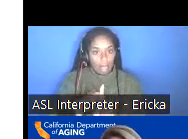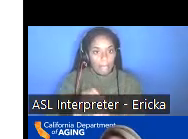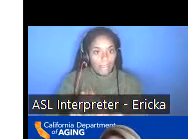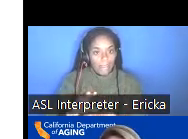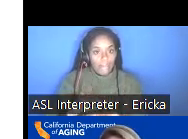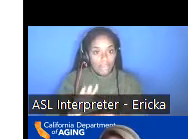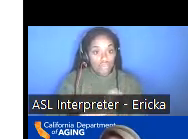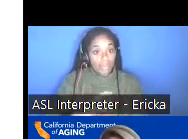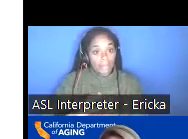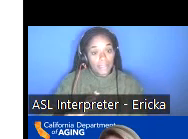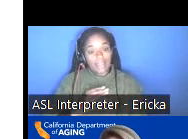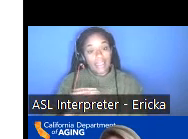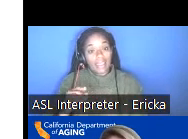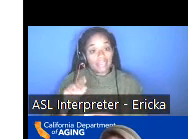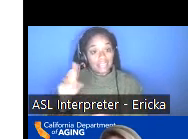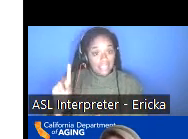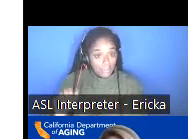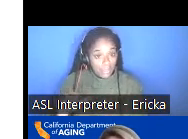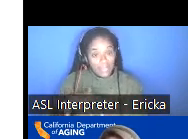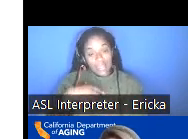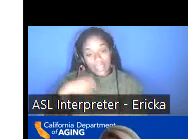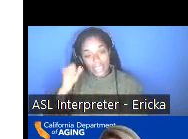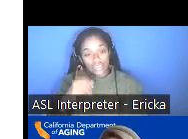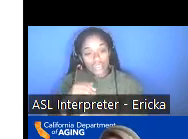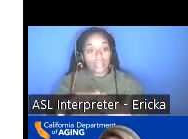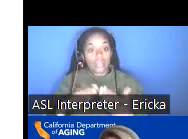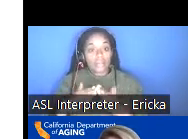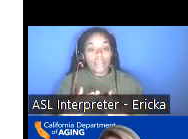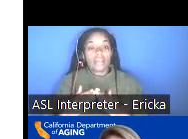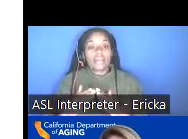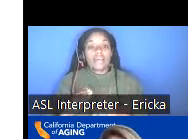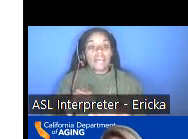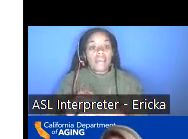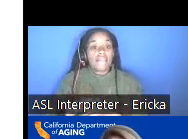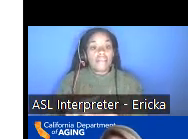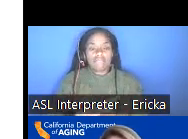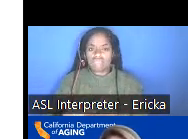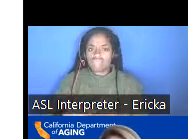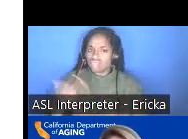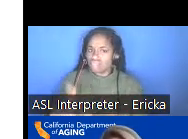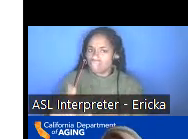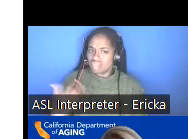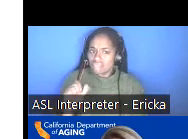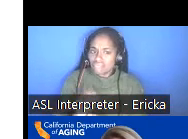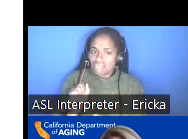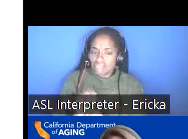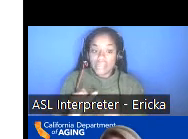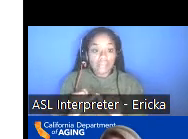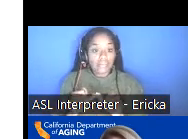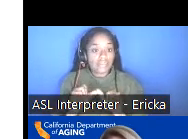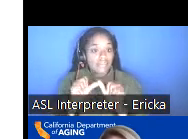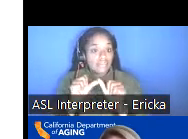well as our Disability and Aging Community Living Advisory Council, has done a tremendous job in continuing